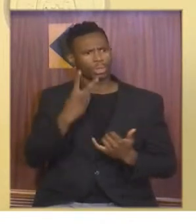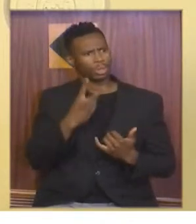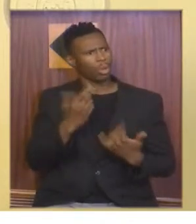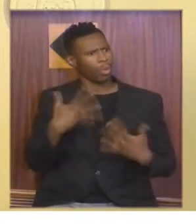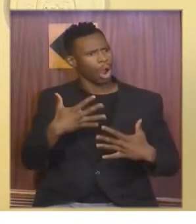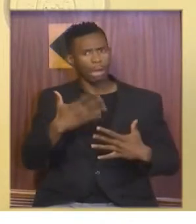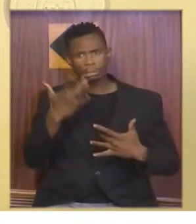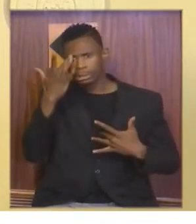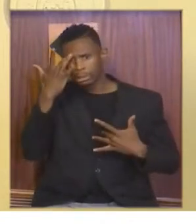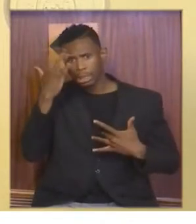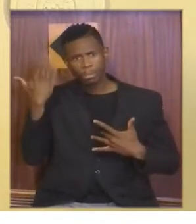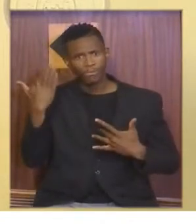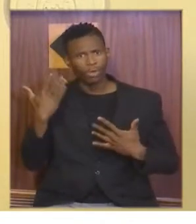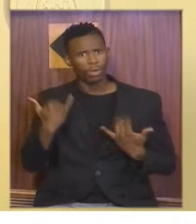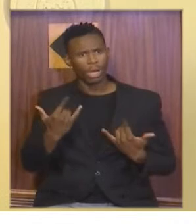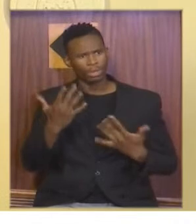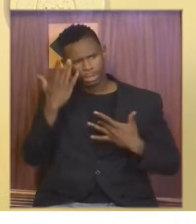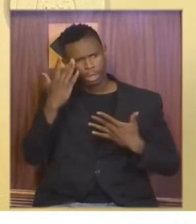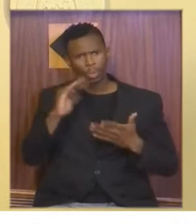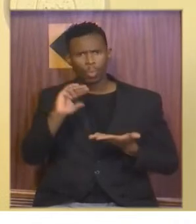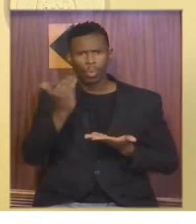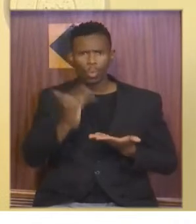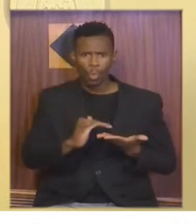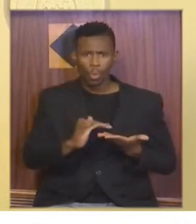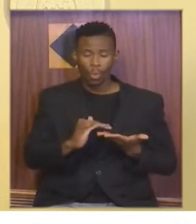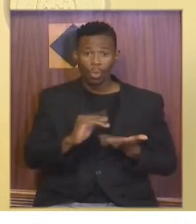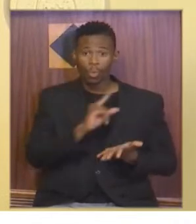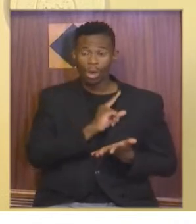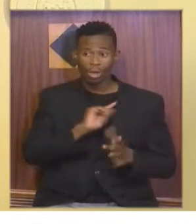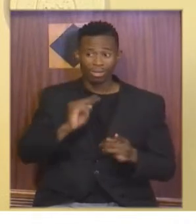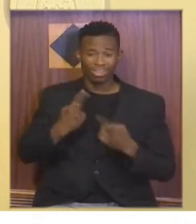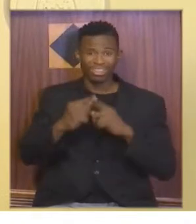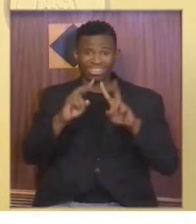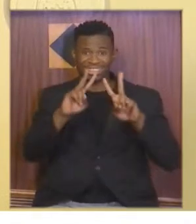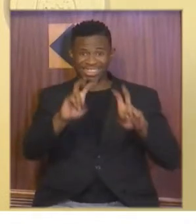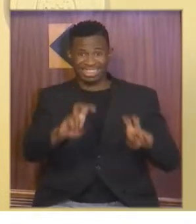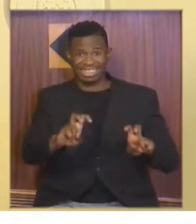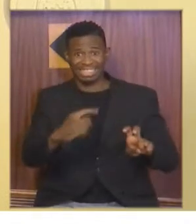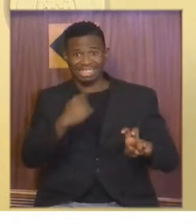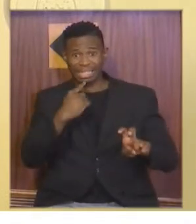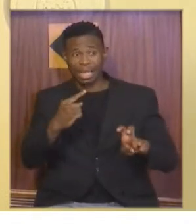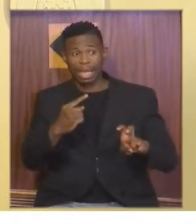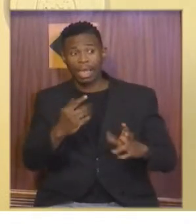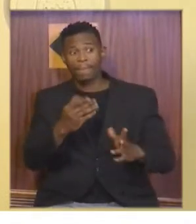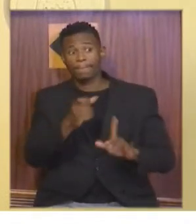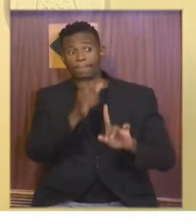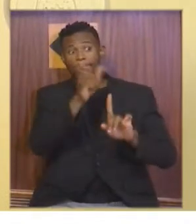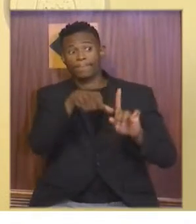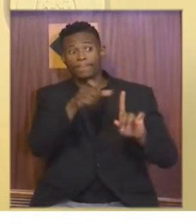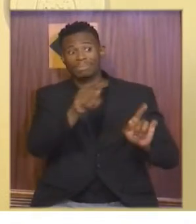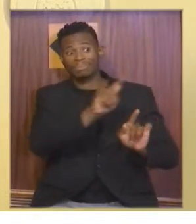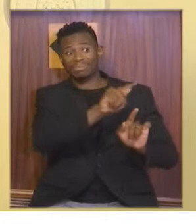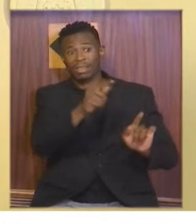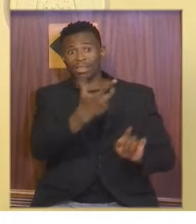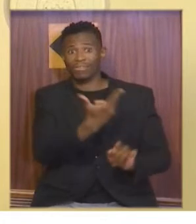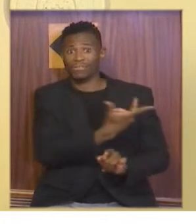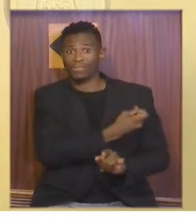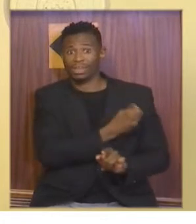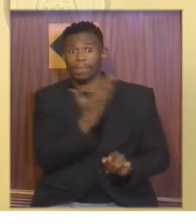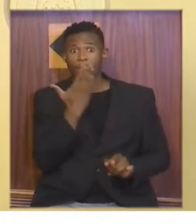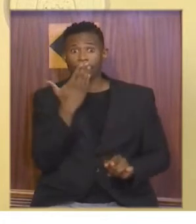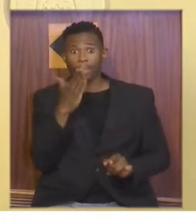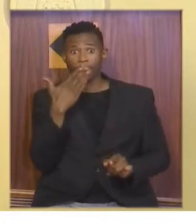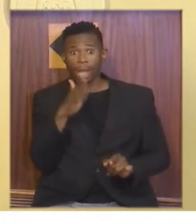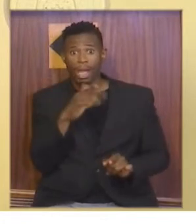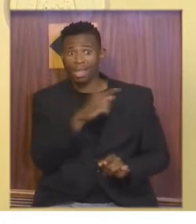Statistics from our health facilities clearly show that people who are not vaccinated stand a